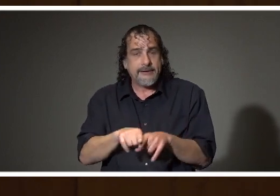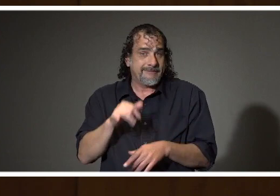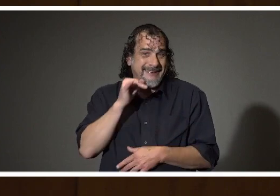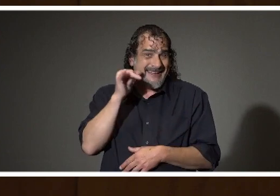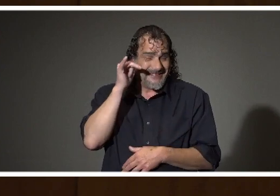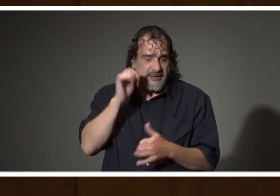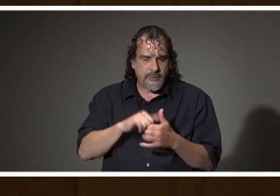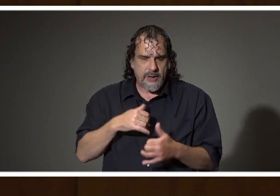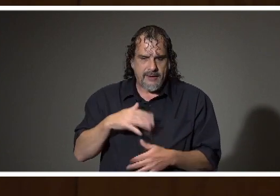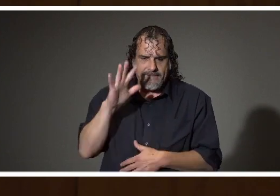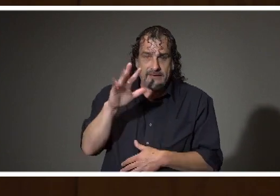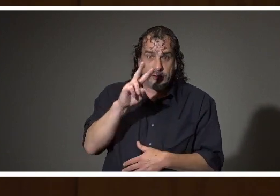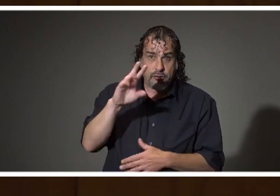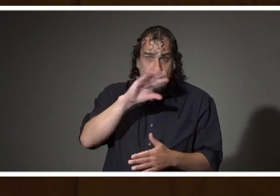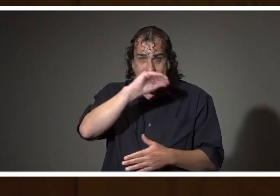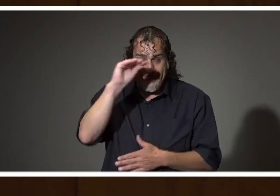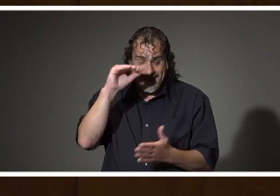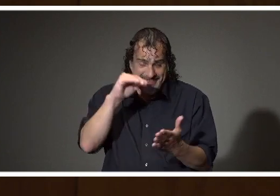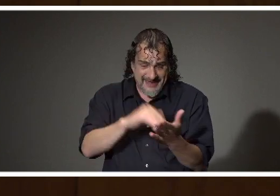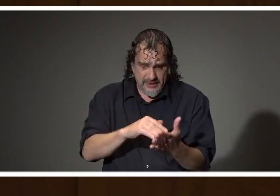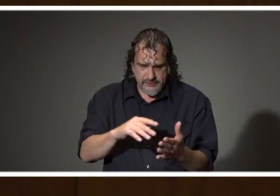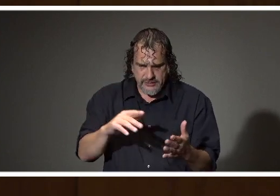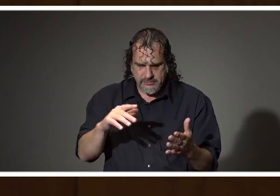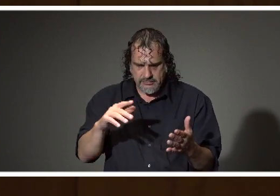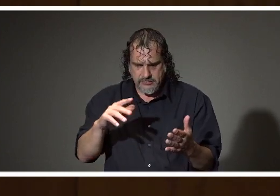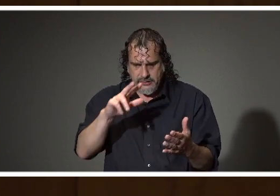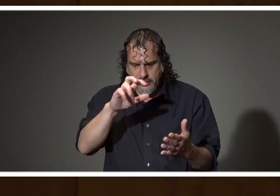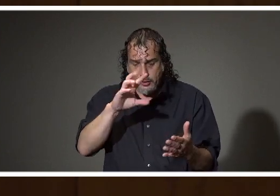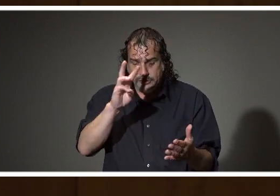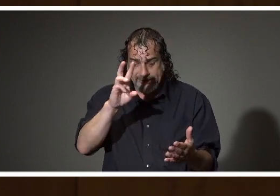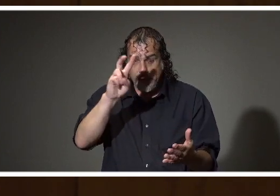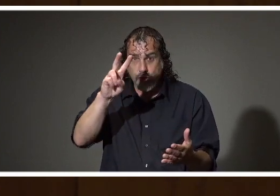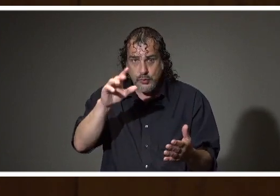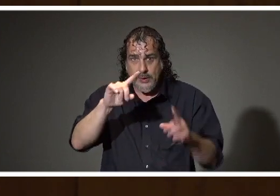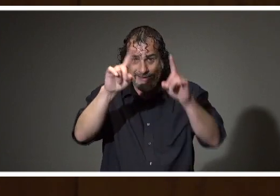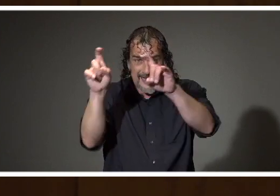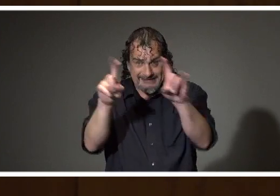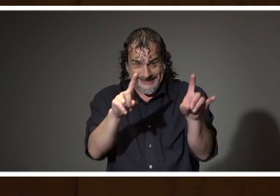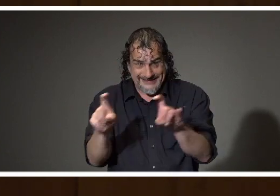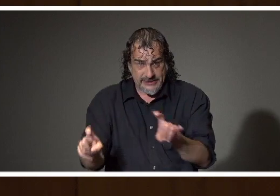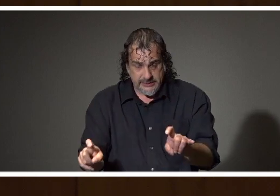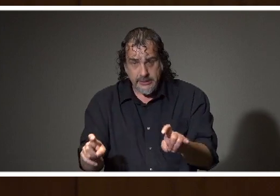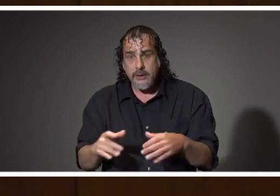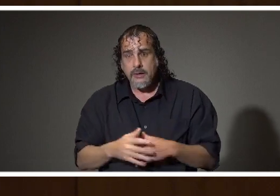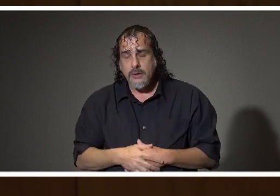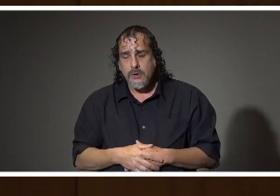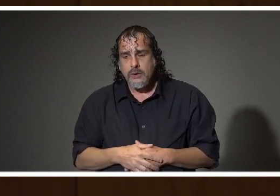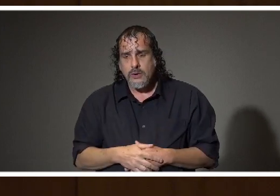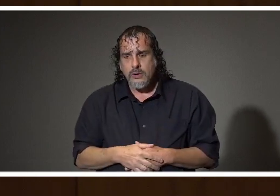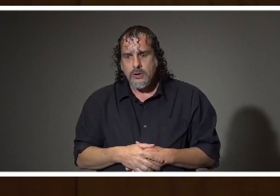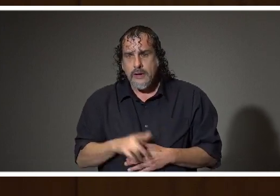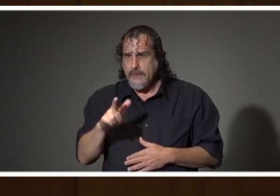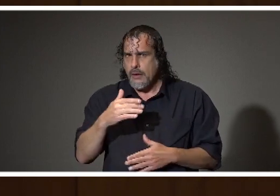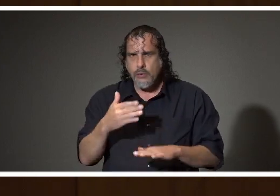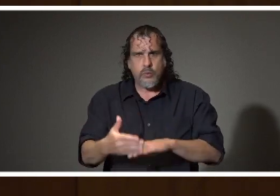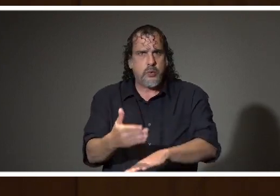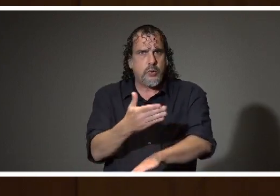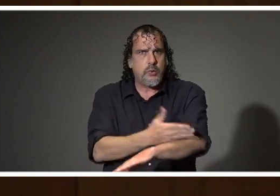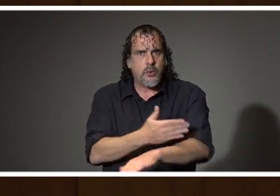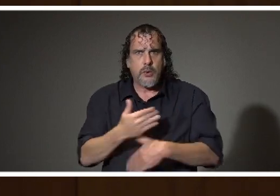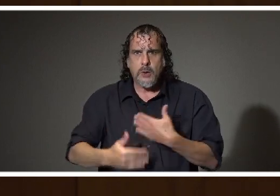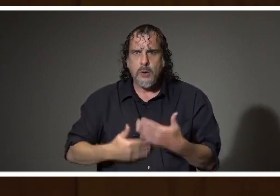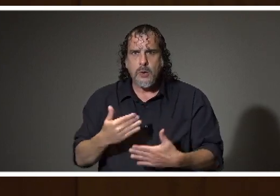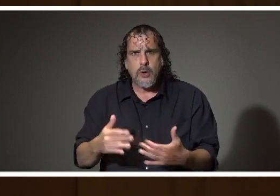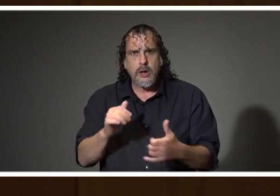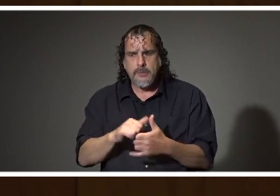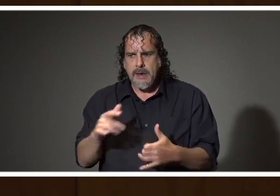of 52,364 tests for Mississippians. Still wonderful progress by the public